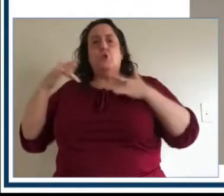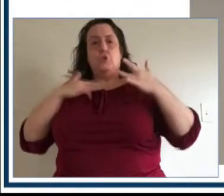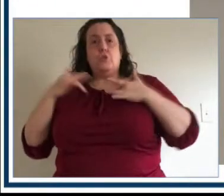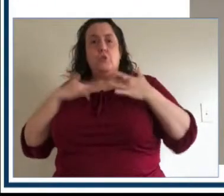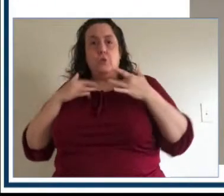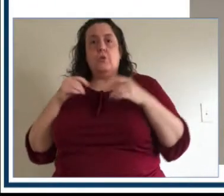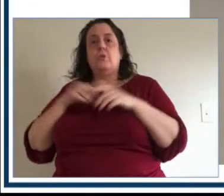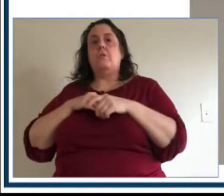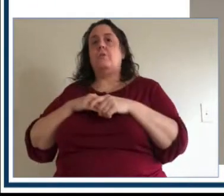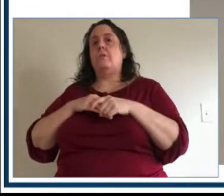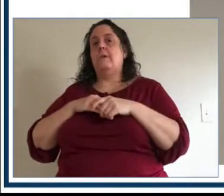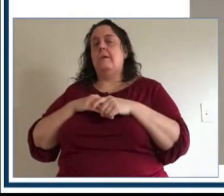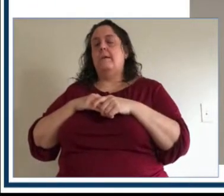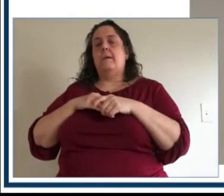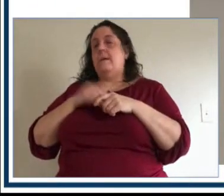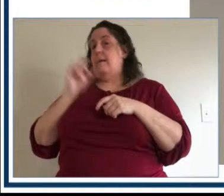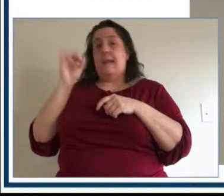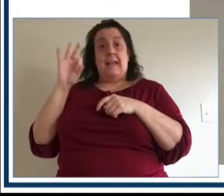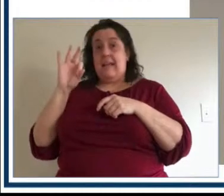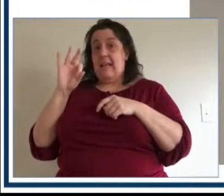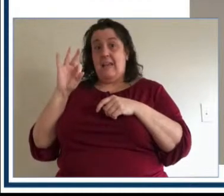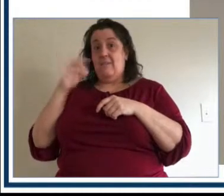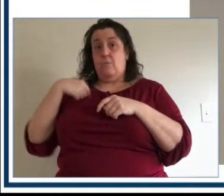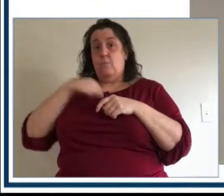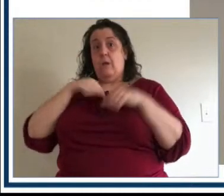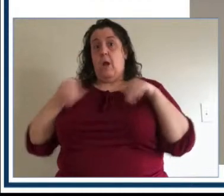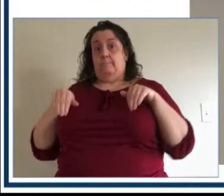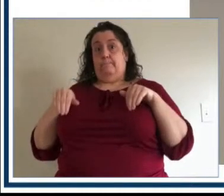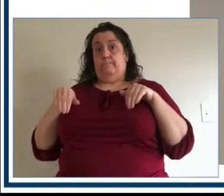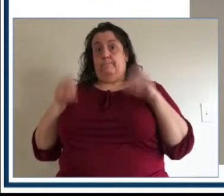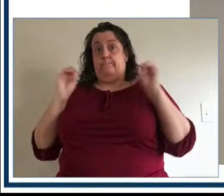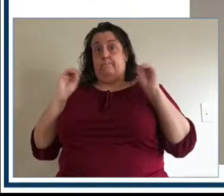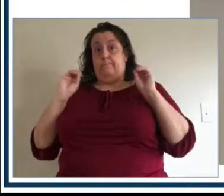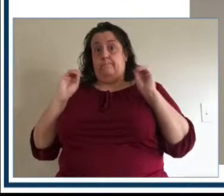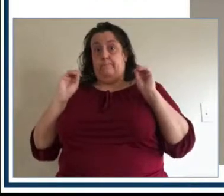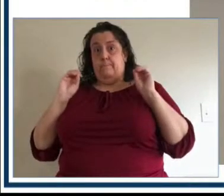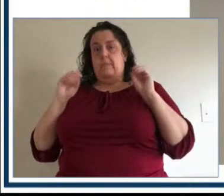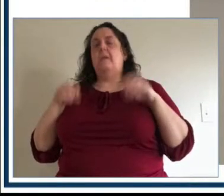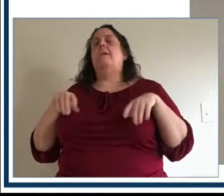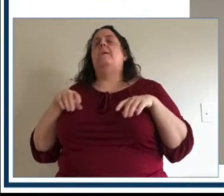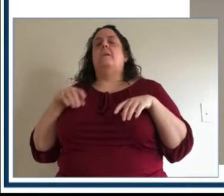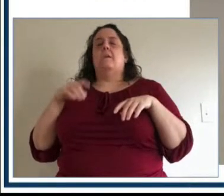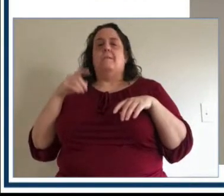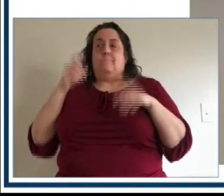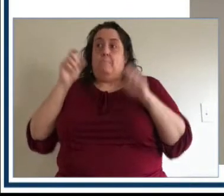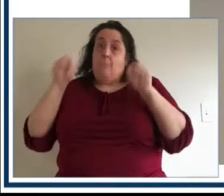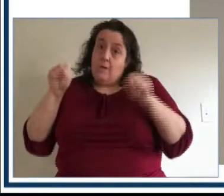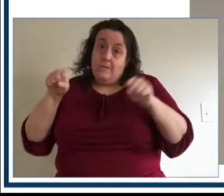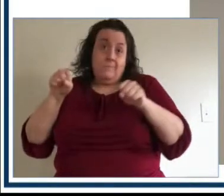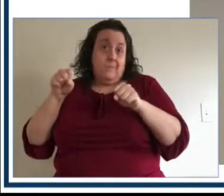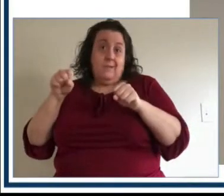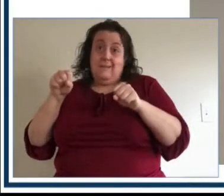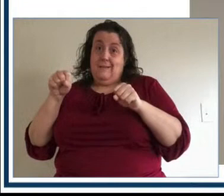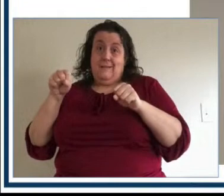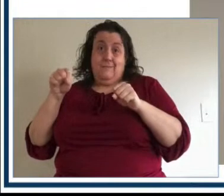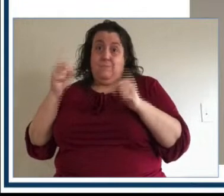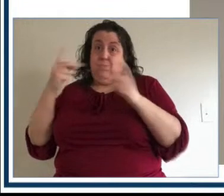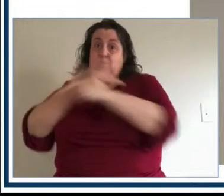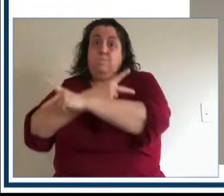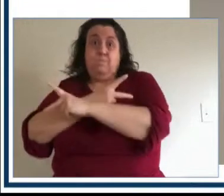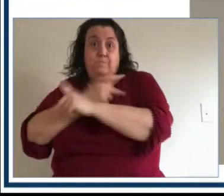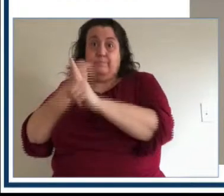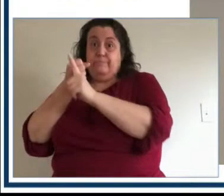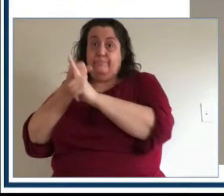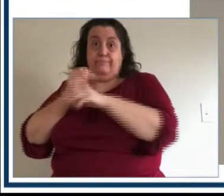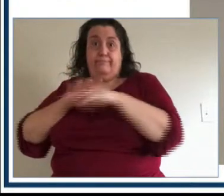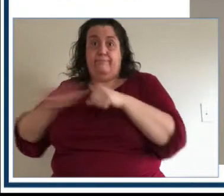if we don't respond yet again, this has the potential to have significant negative impacts. But at the same time,